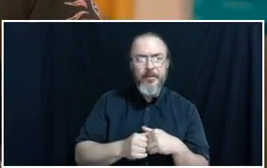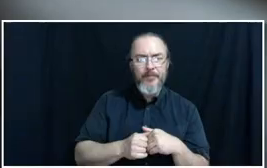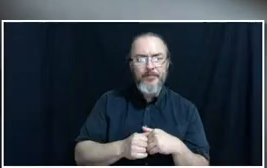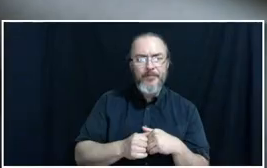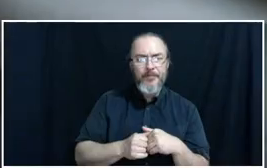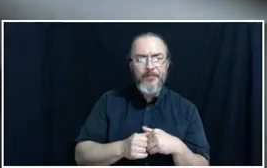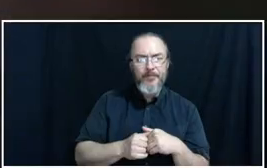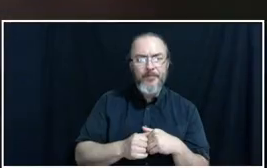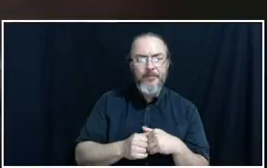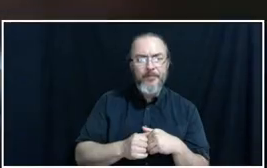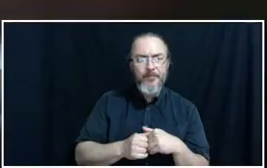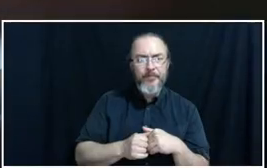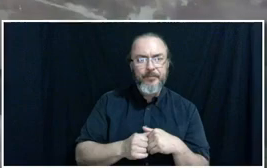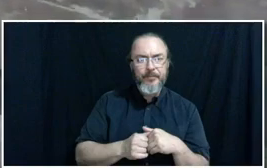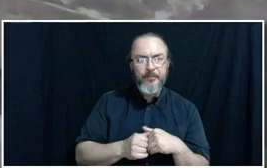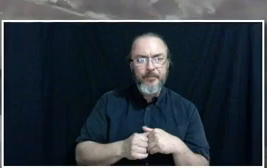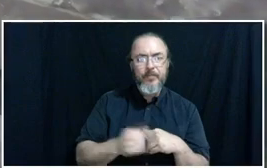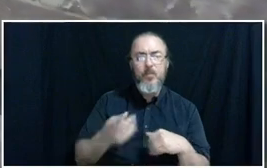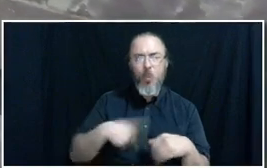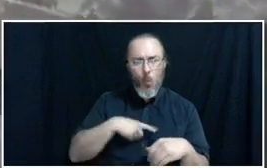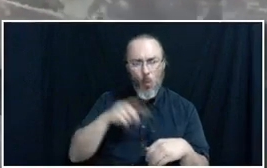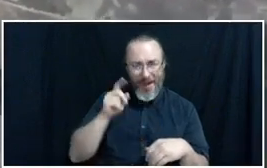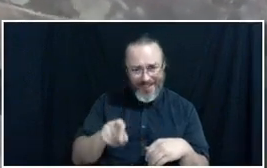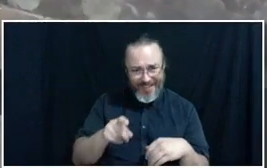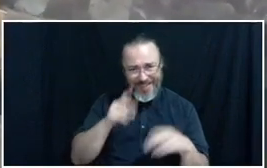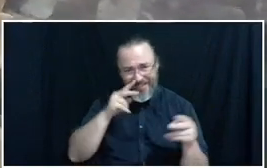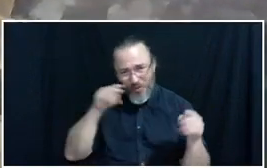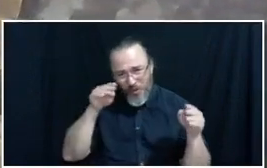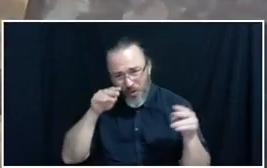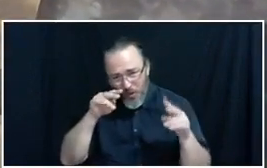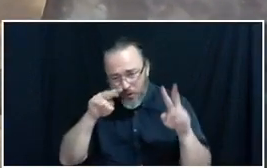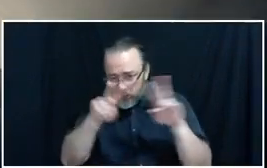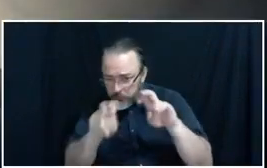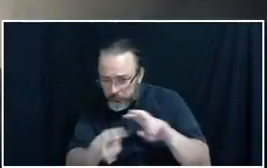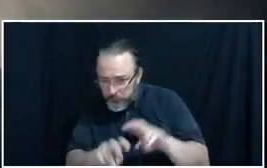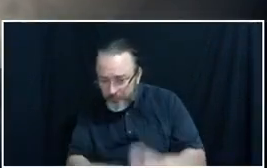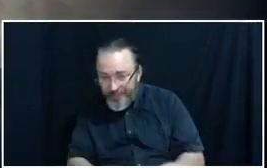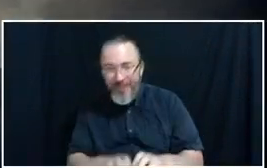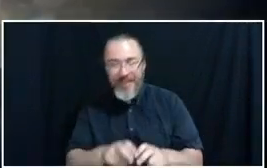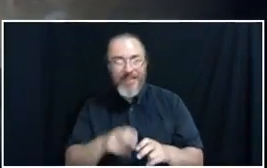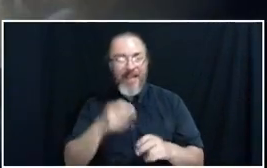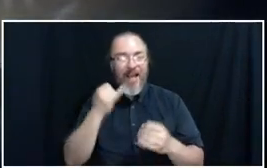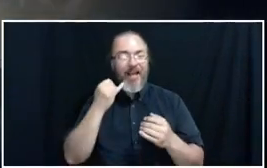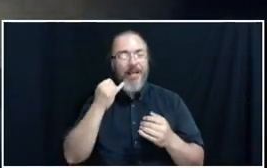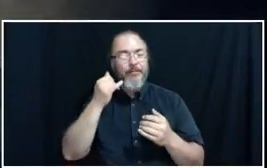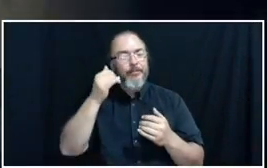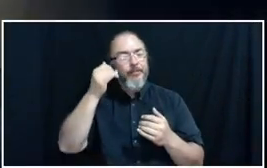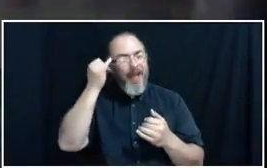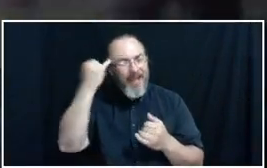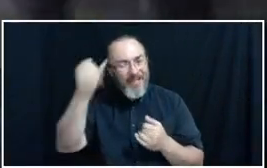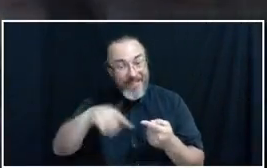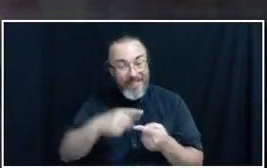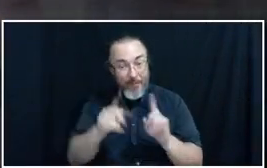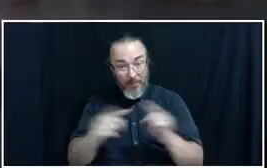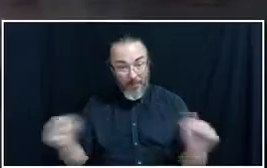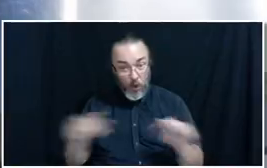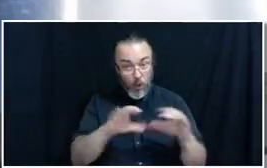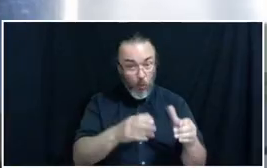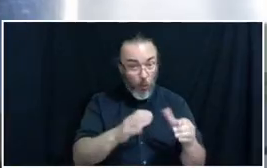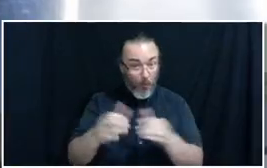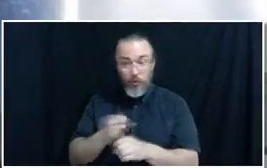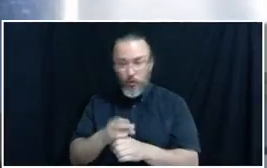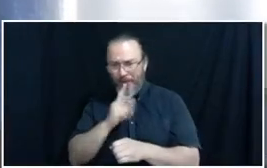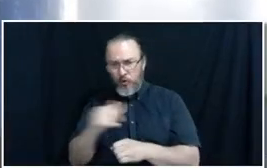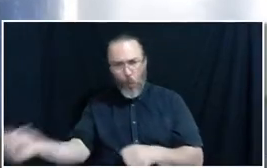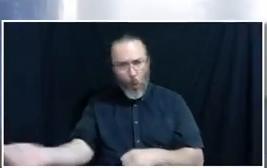Lehrperson. We need to break down preconceptions about particular groups to ensure that all children feel welcome in school